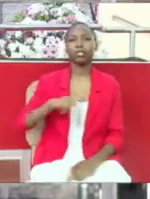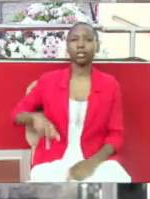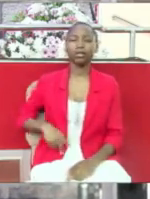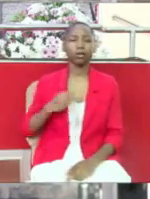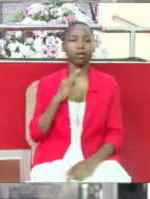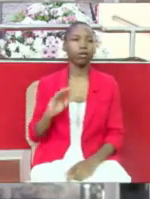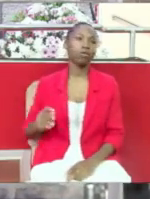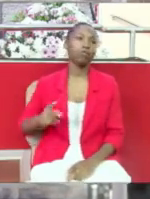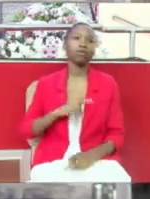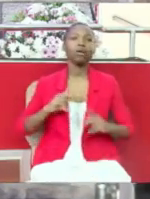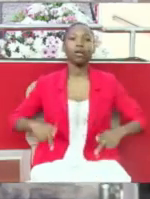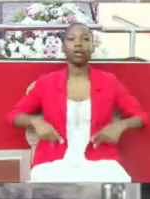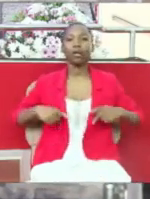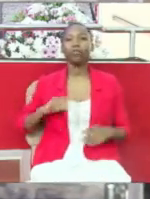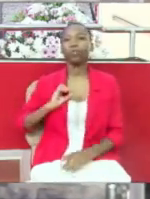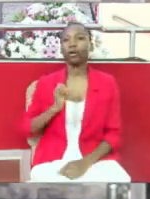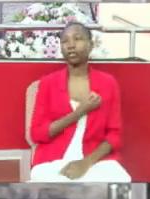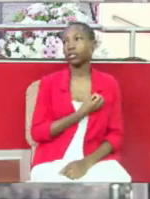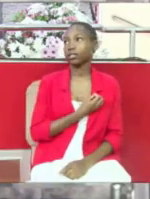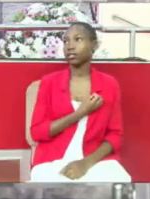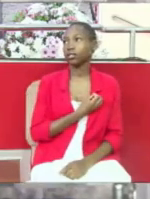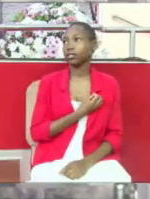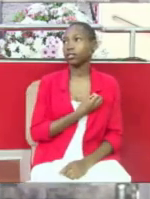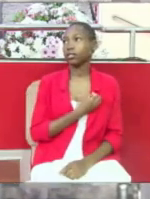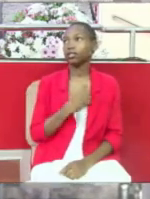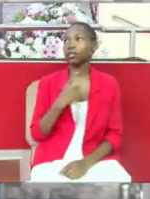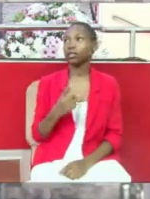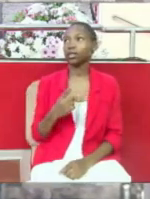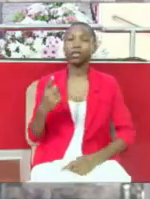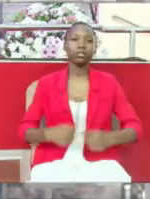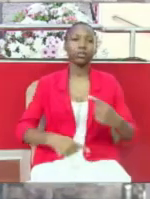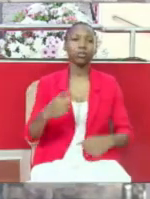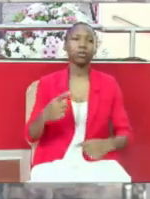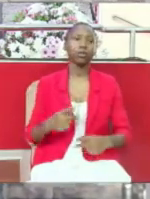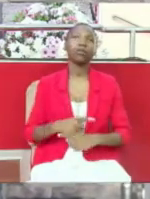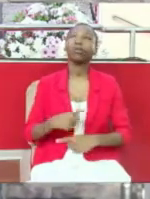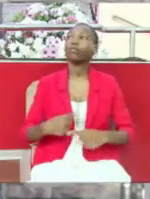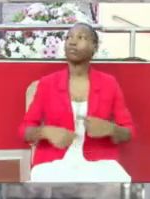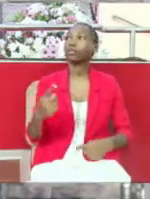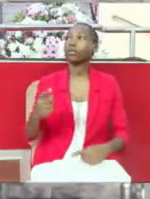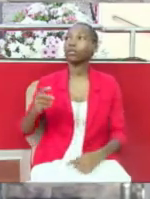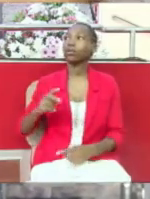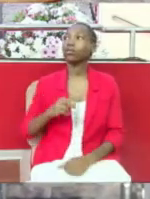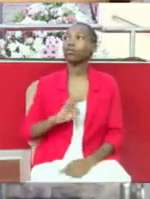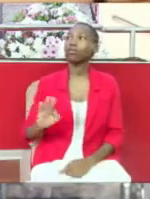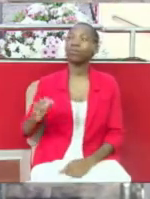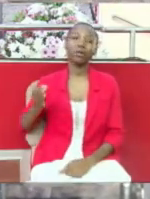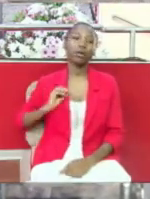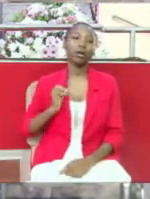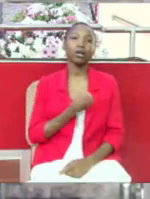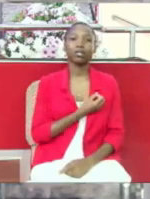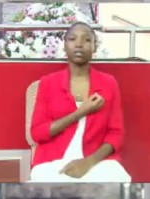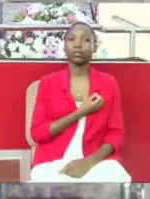and proclaiming that he has won a great victory for us. Kwamba ametushindania vita viku kwetu. Pour our palm